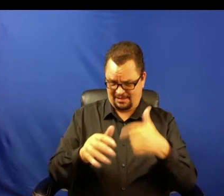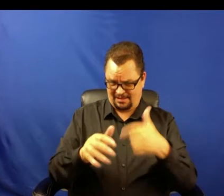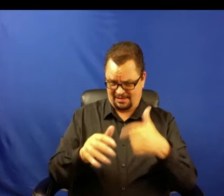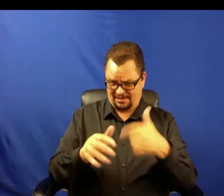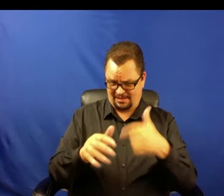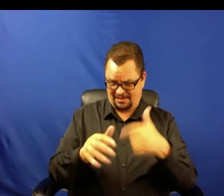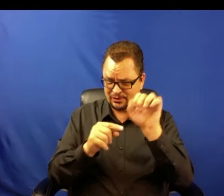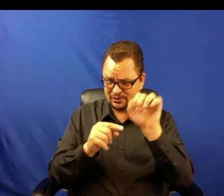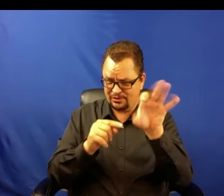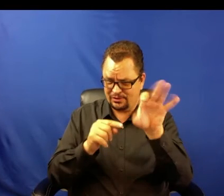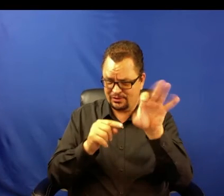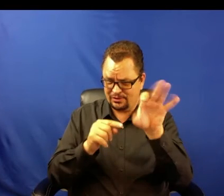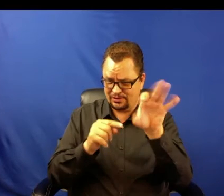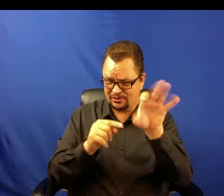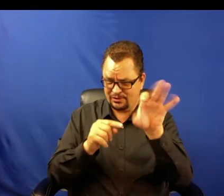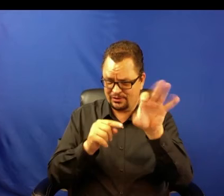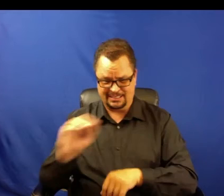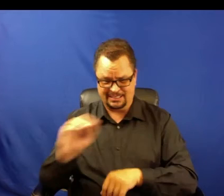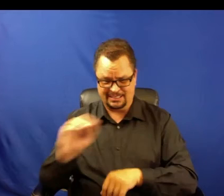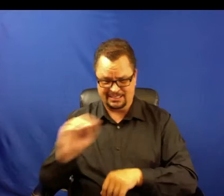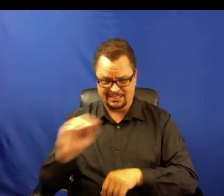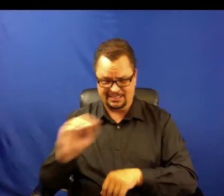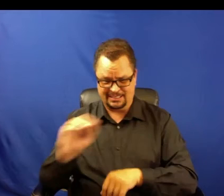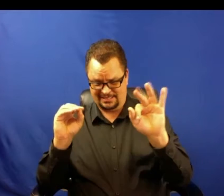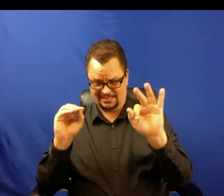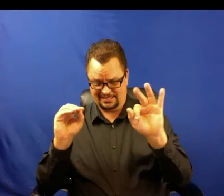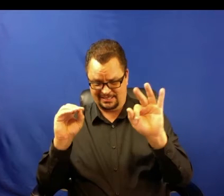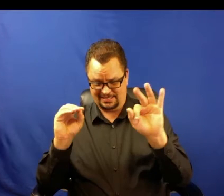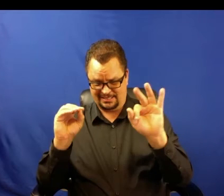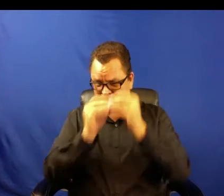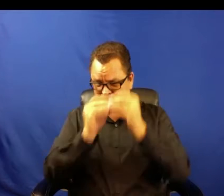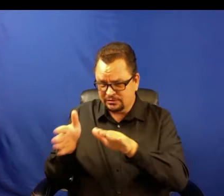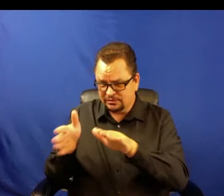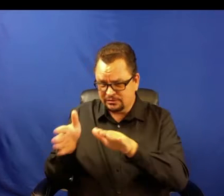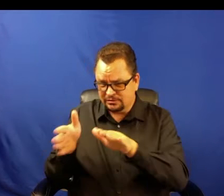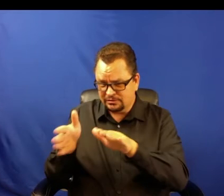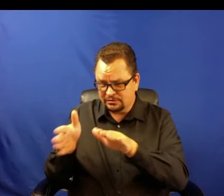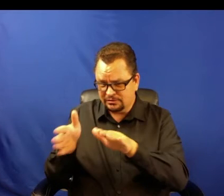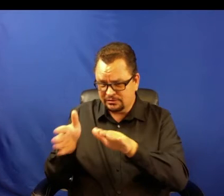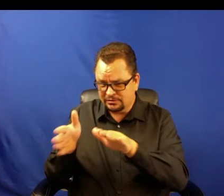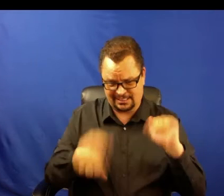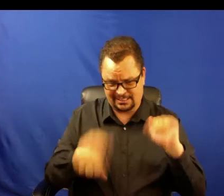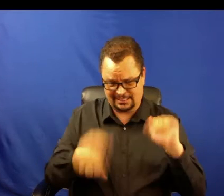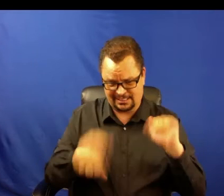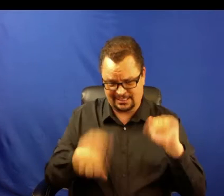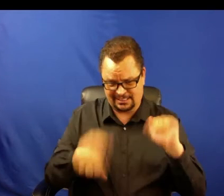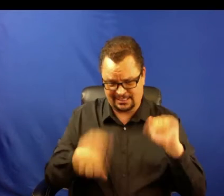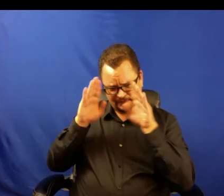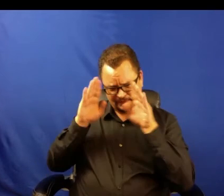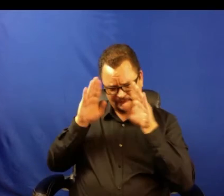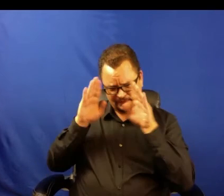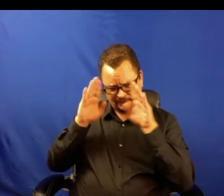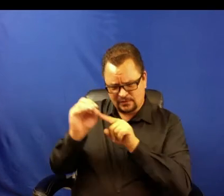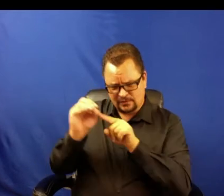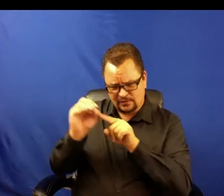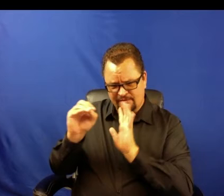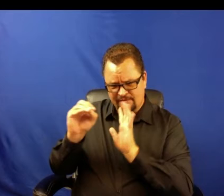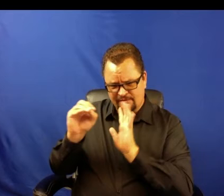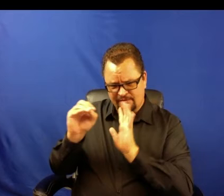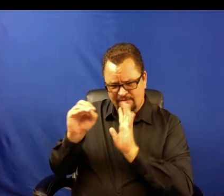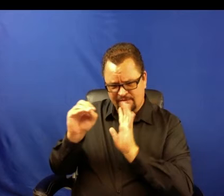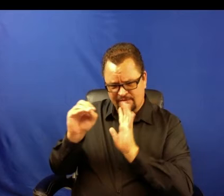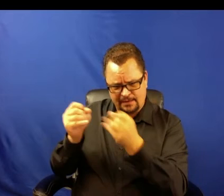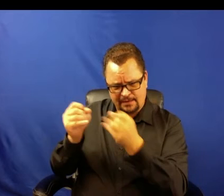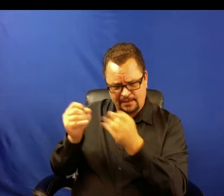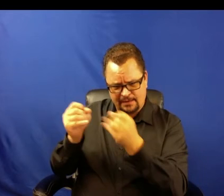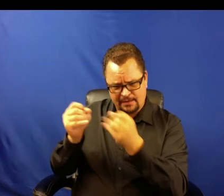could drill down on the 0 to 5, the number of deaths in El Paso County and the 0 to 5-year-olds?